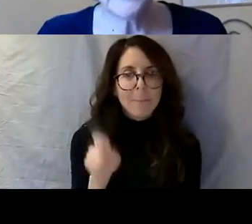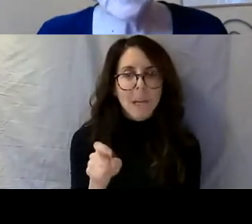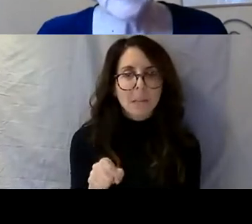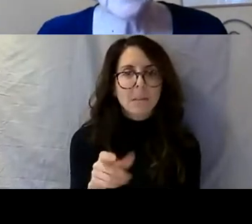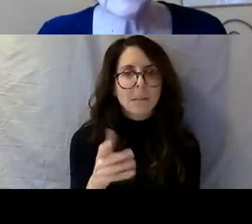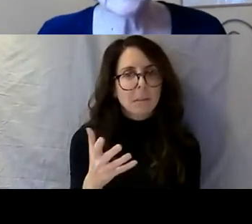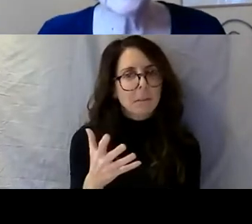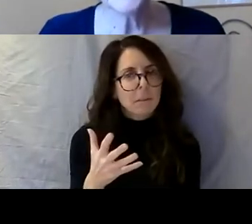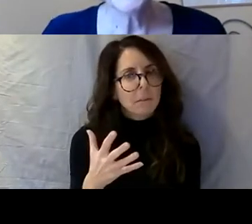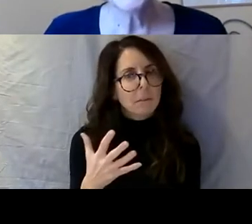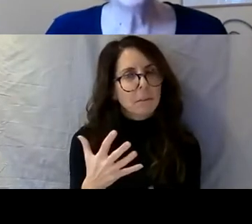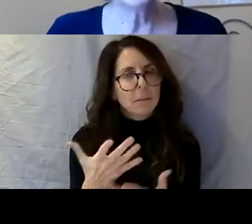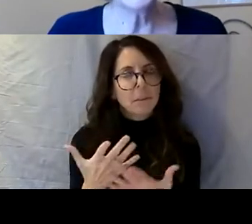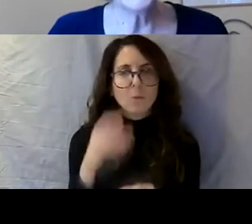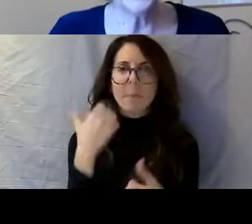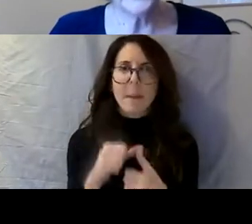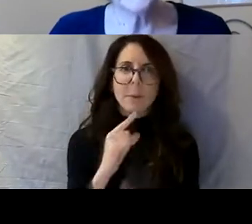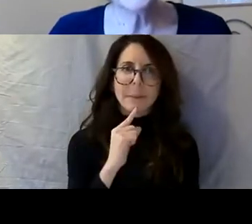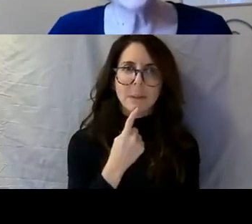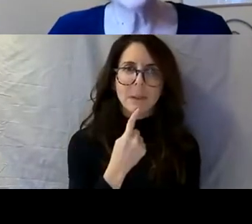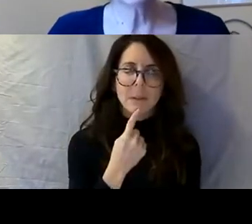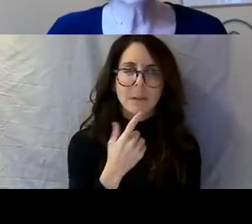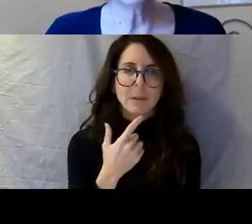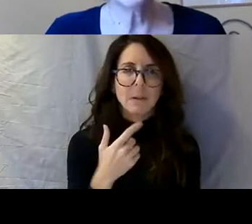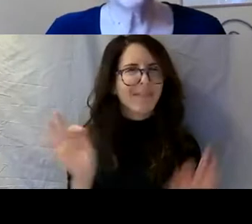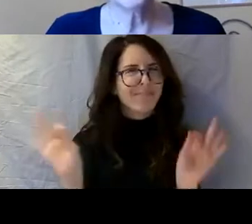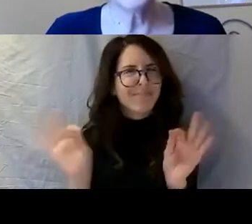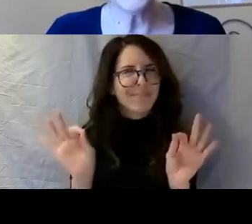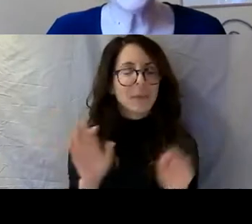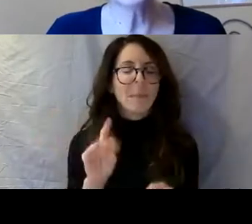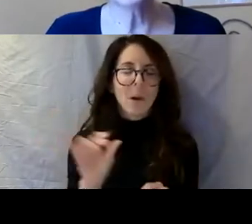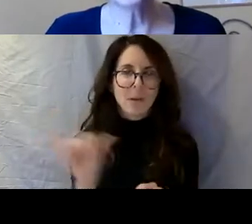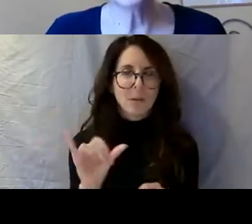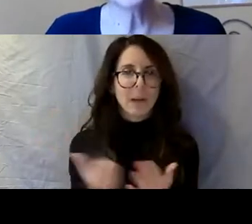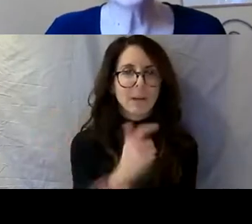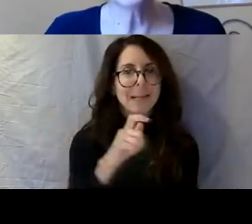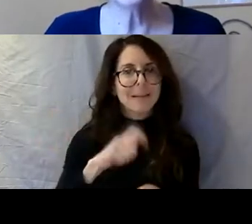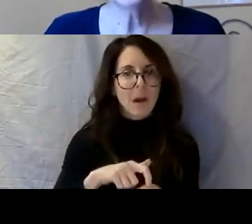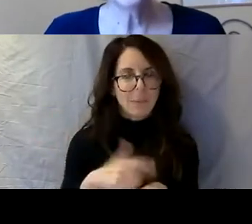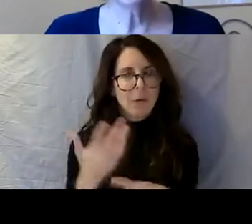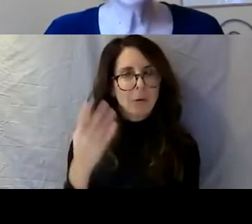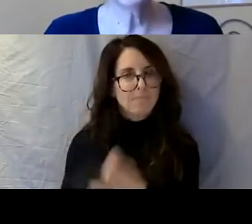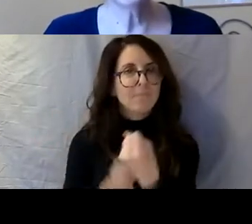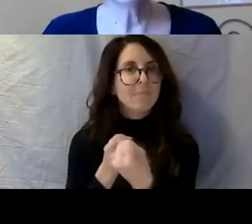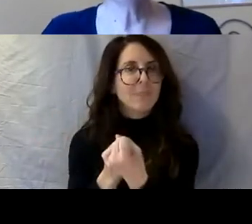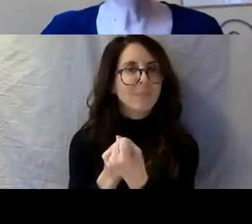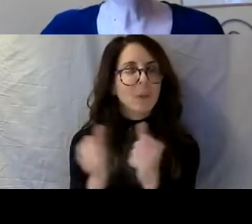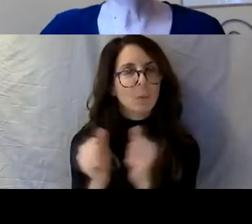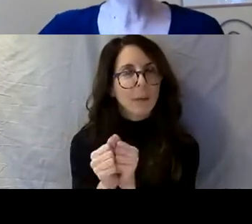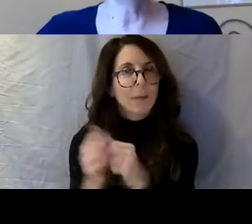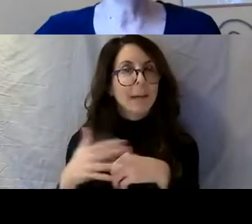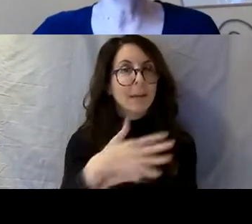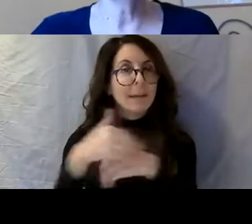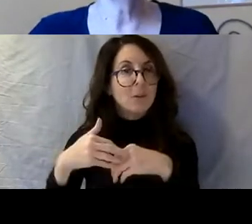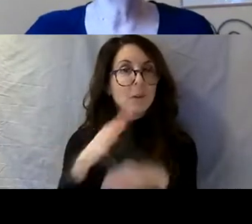must take very seriously. But now I think it's also time to join in active solidarity with Indigenous women